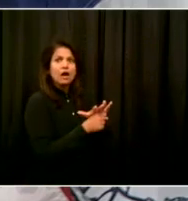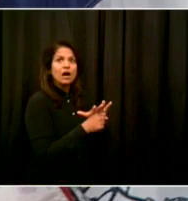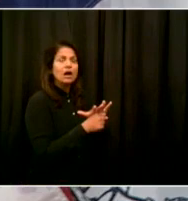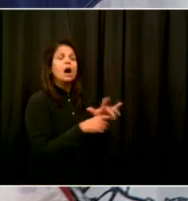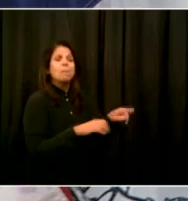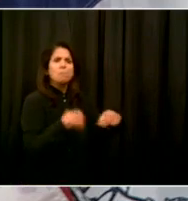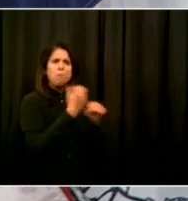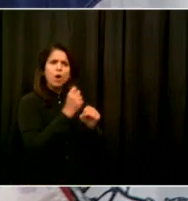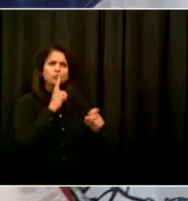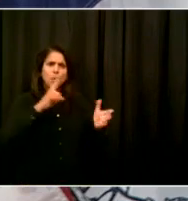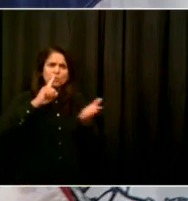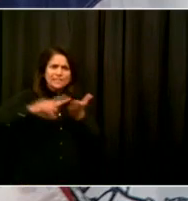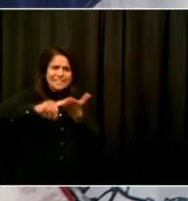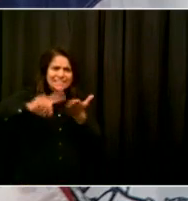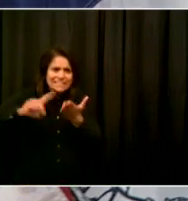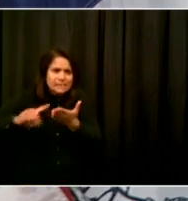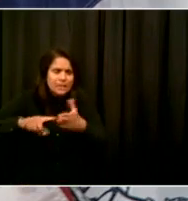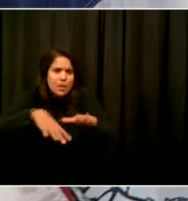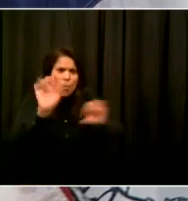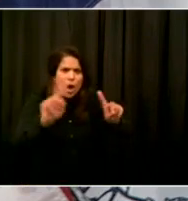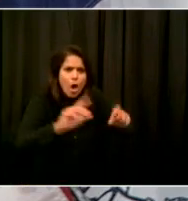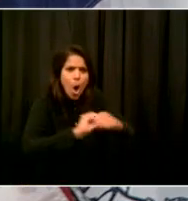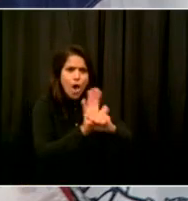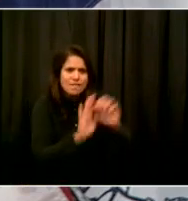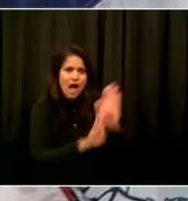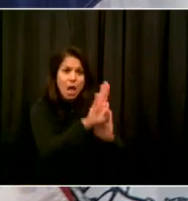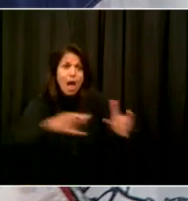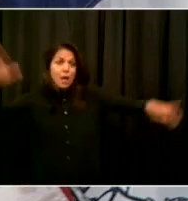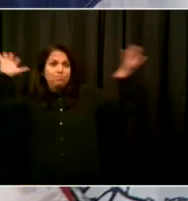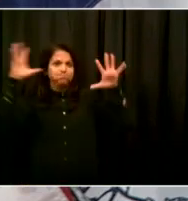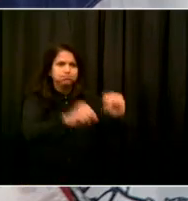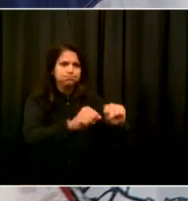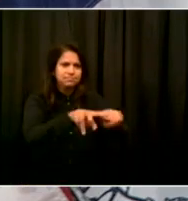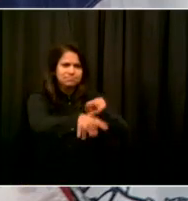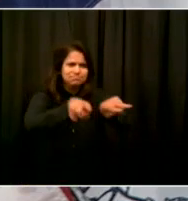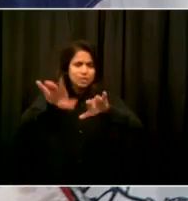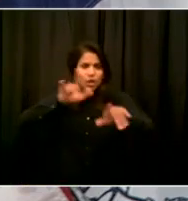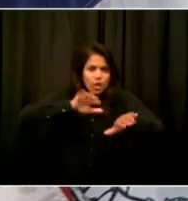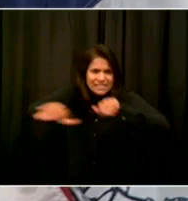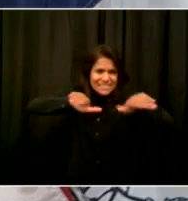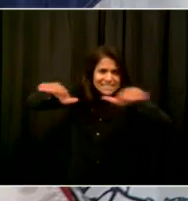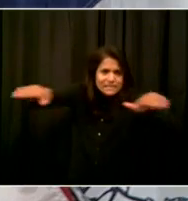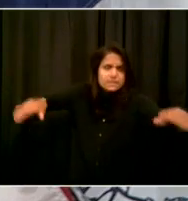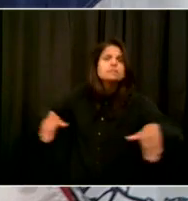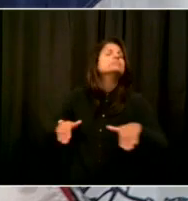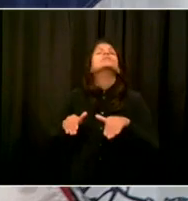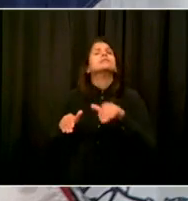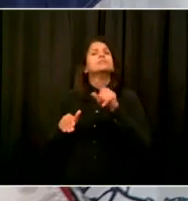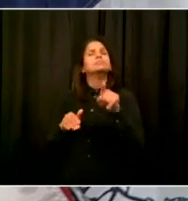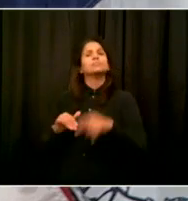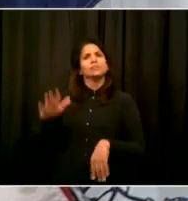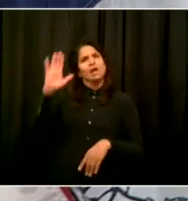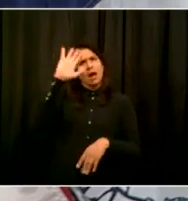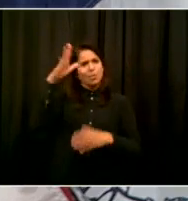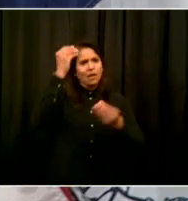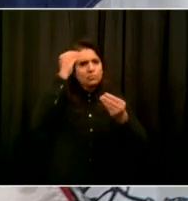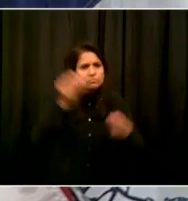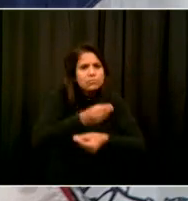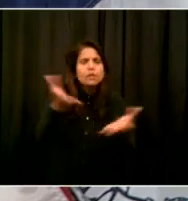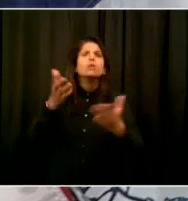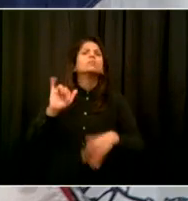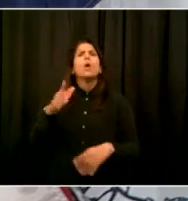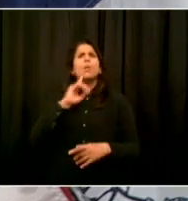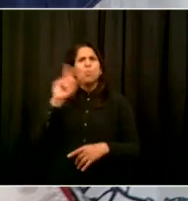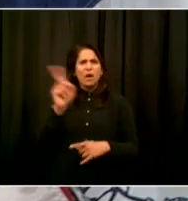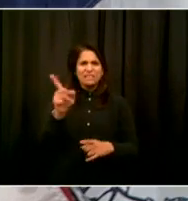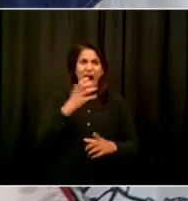zip codes. We're coming back now with the zip code information that's going to allow us to focus on where we need to do the